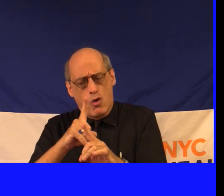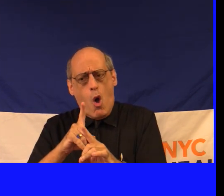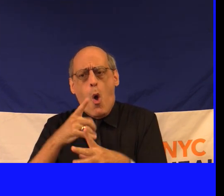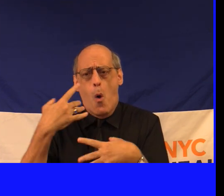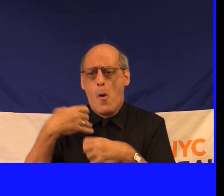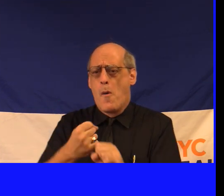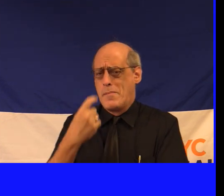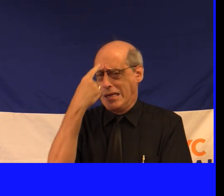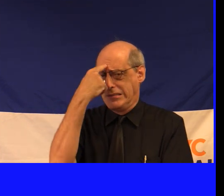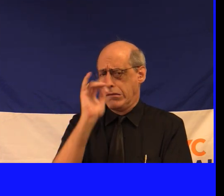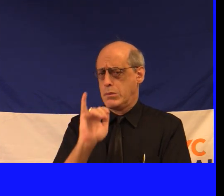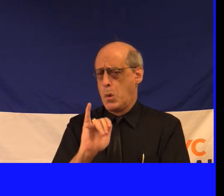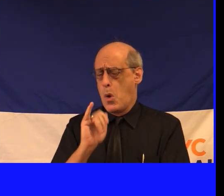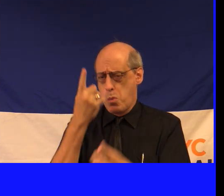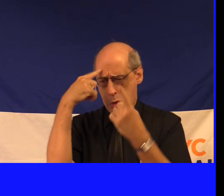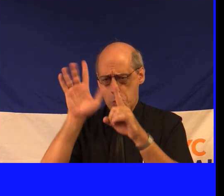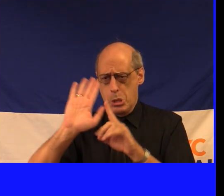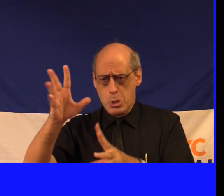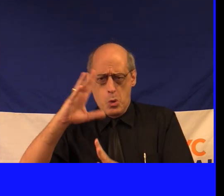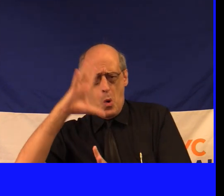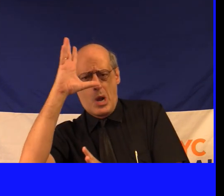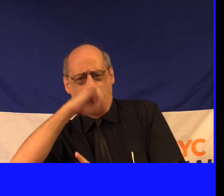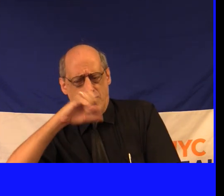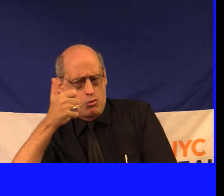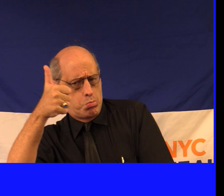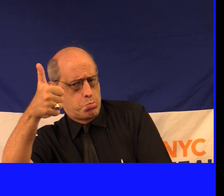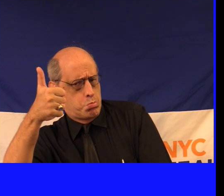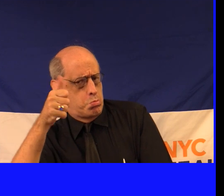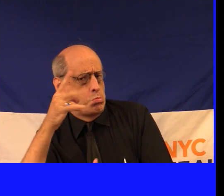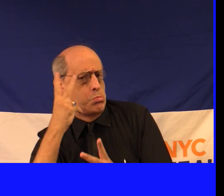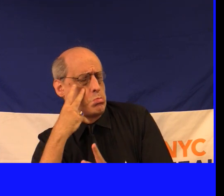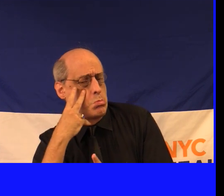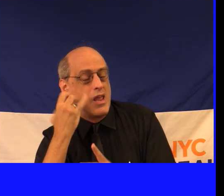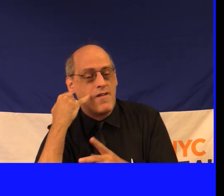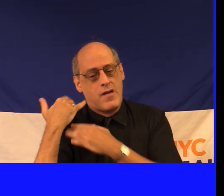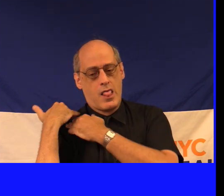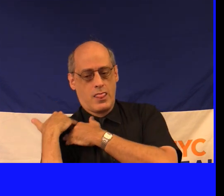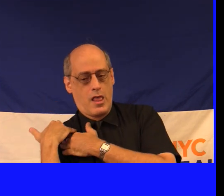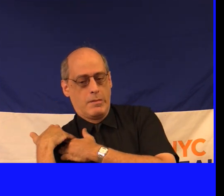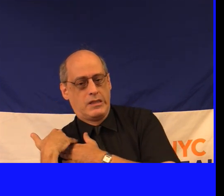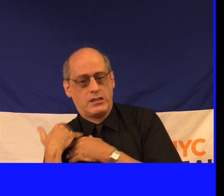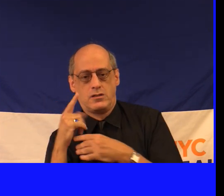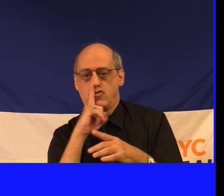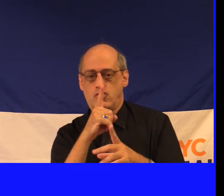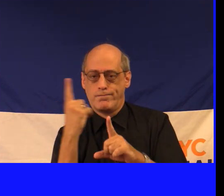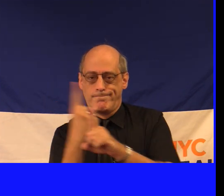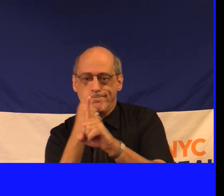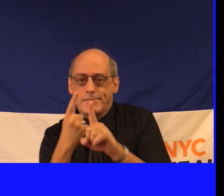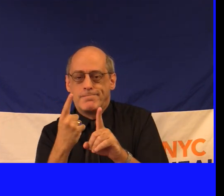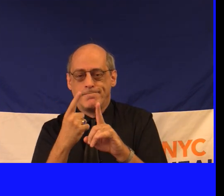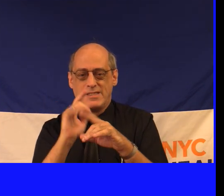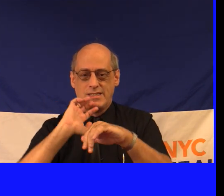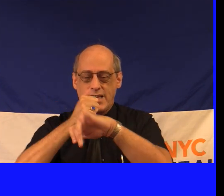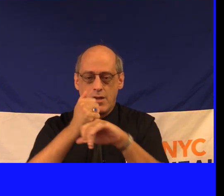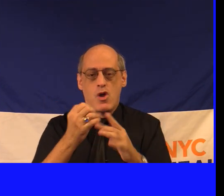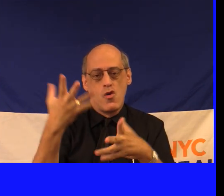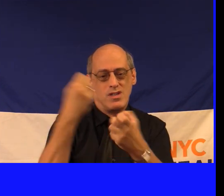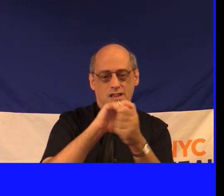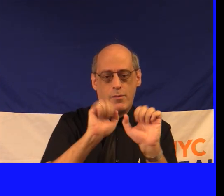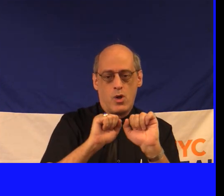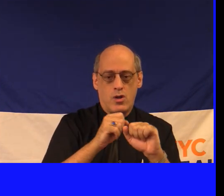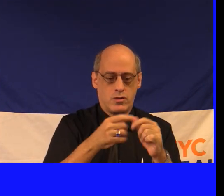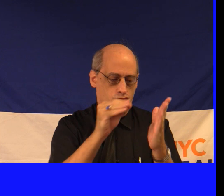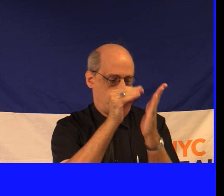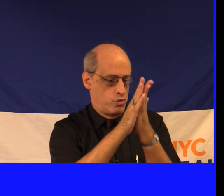And that we agree with management's assumptions, and that the liability was properly and the receivable was properly stated